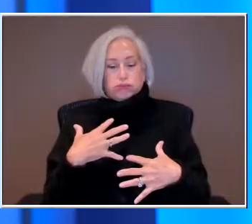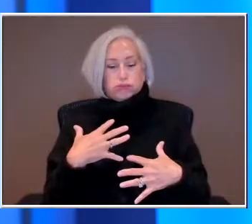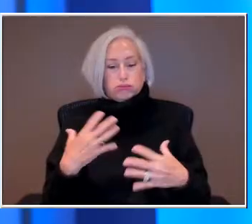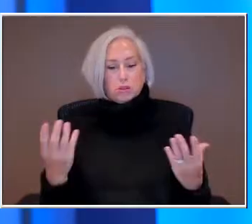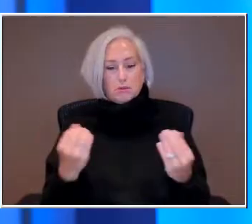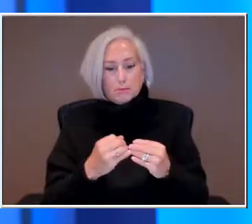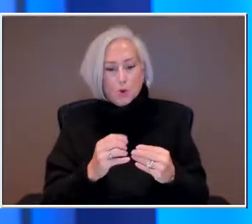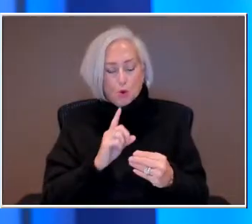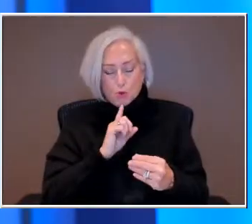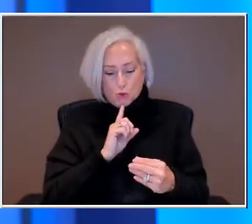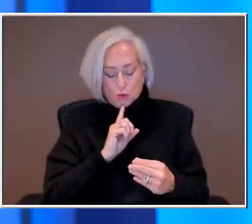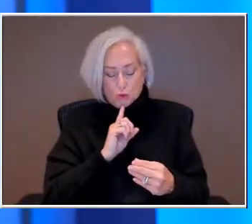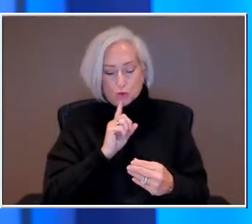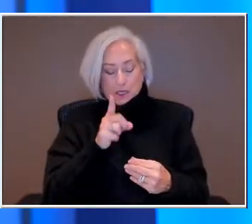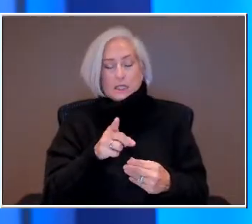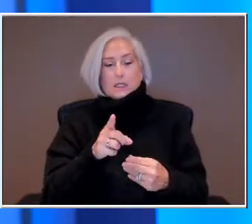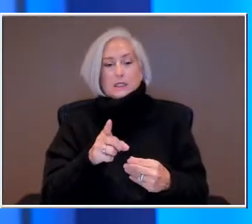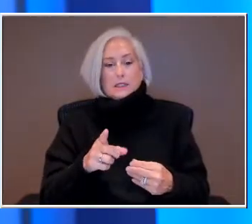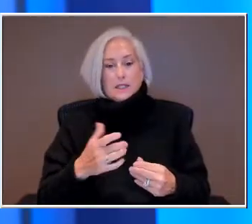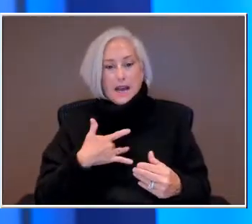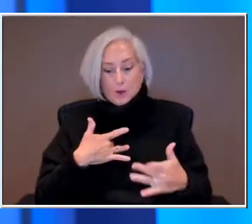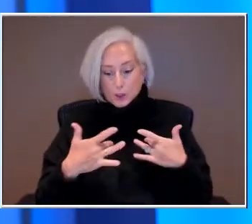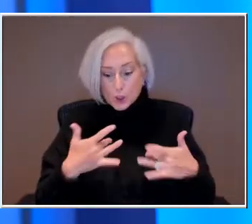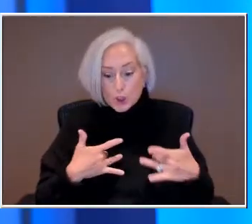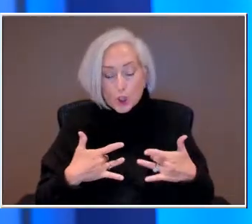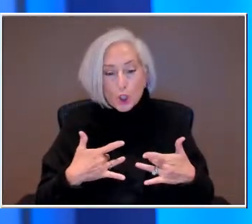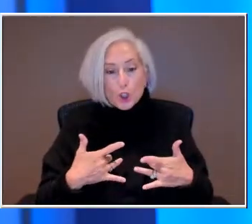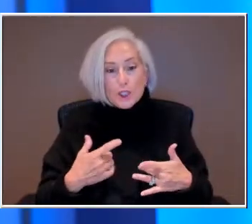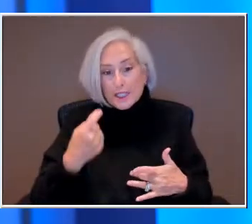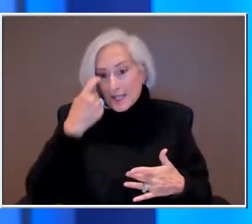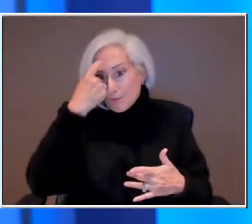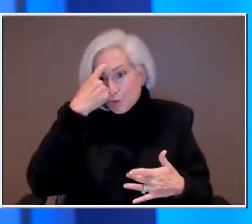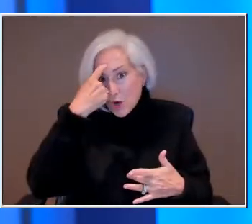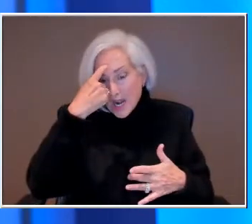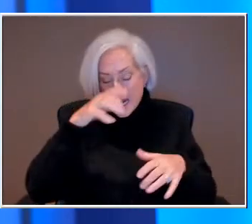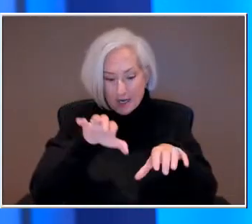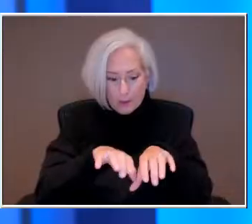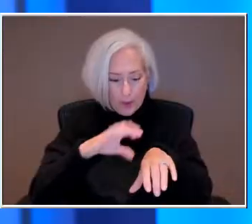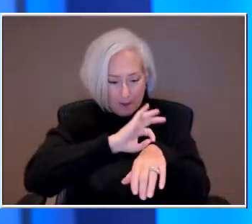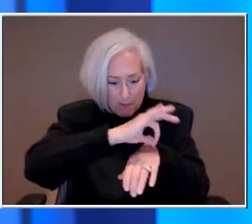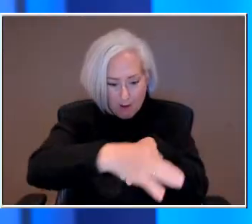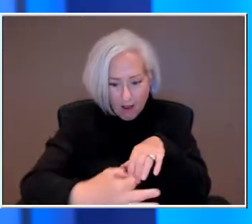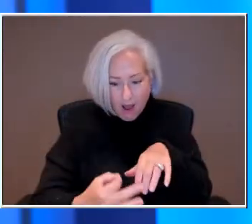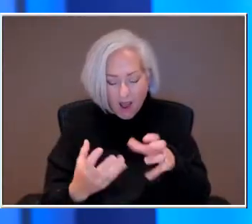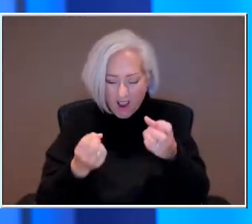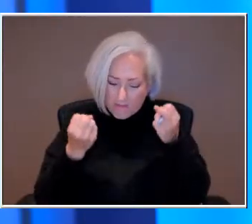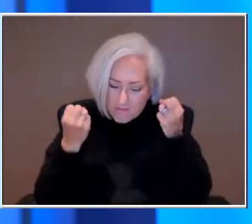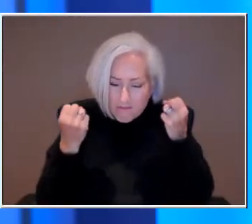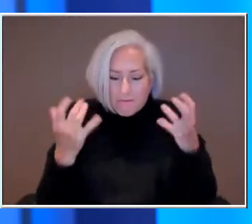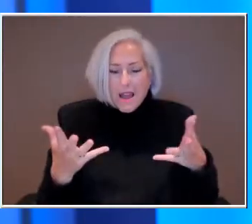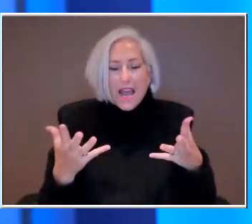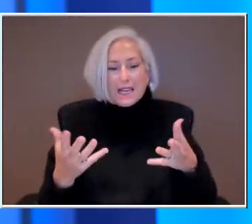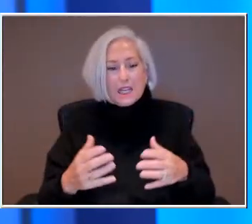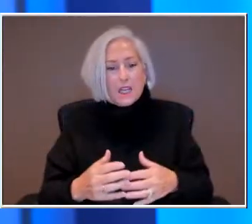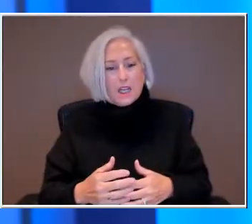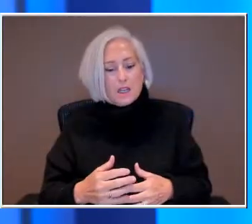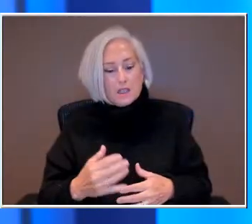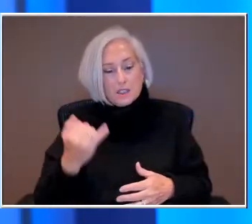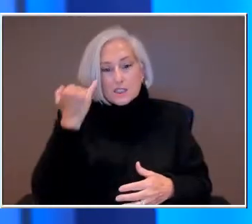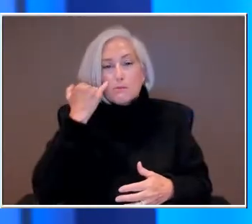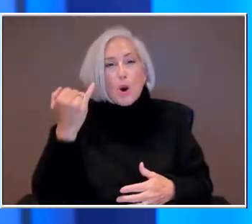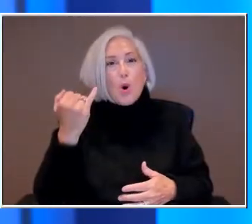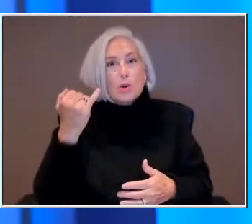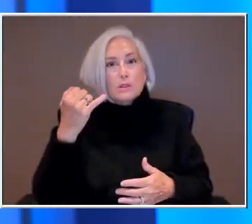many lesions. What if I had a seizure? What if I had anything else that would incapacitate me